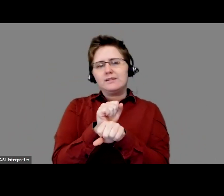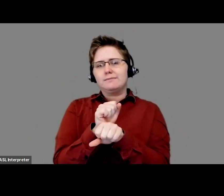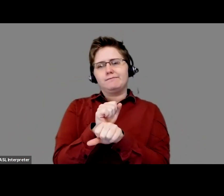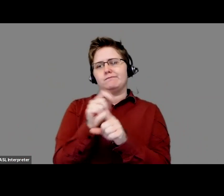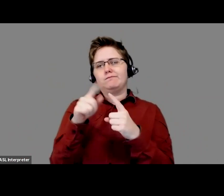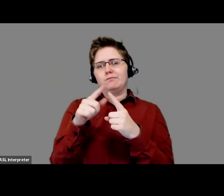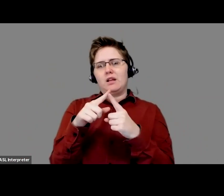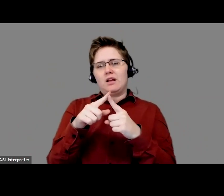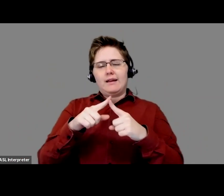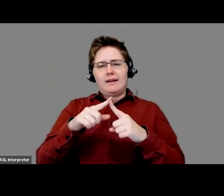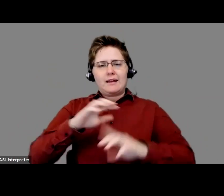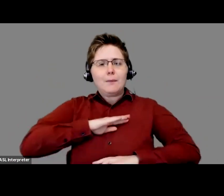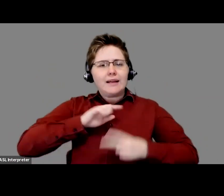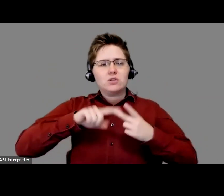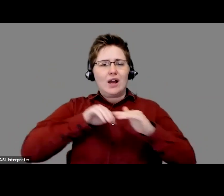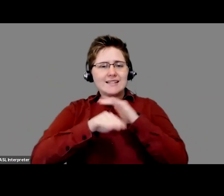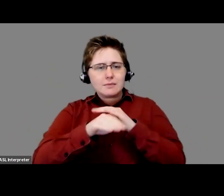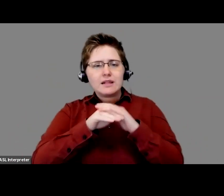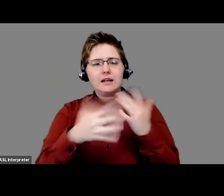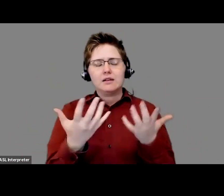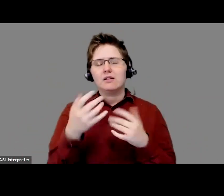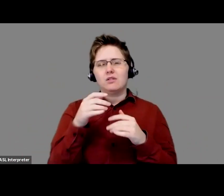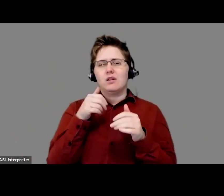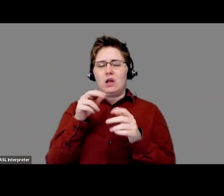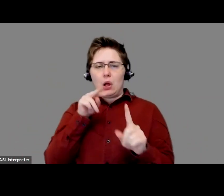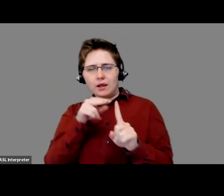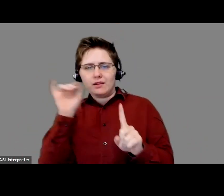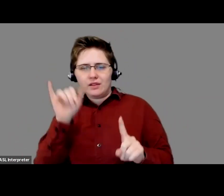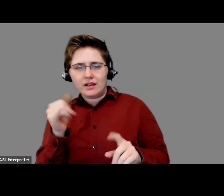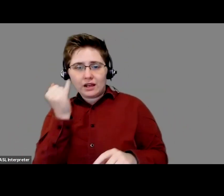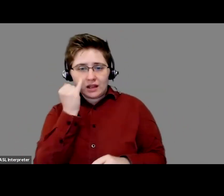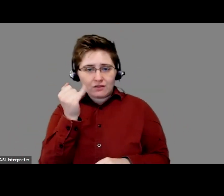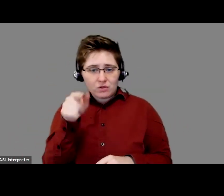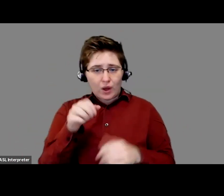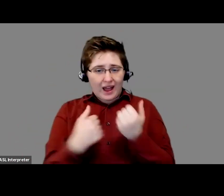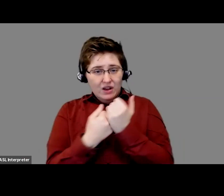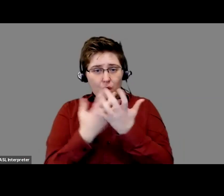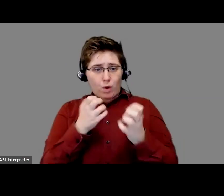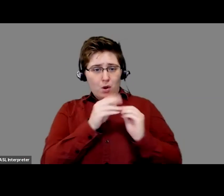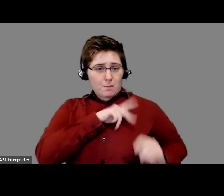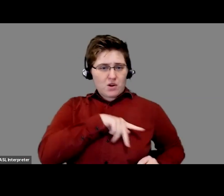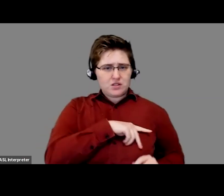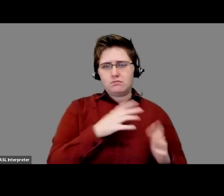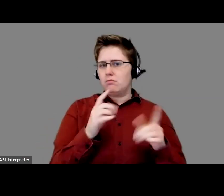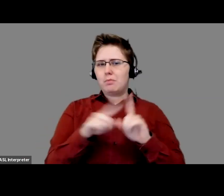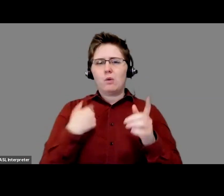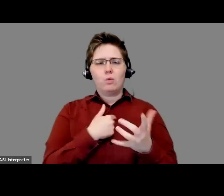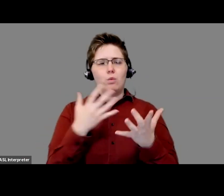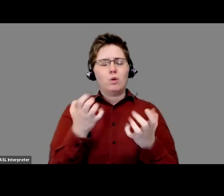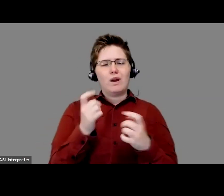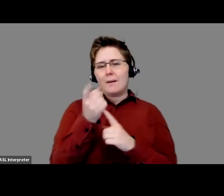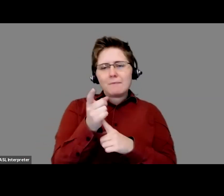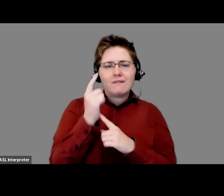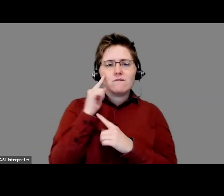either compliance or accessibility. You can go from that route if you're an advocate and you want to look more personal. But we want to give a minute or